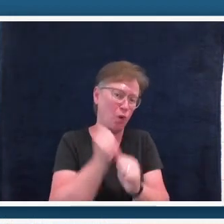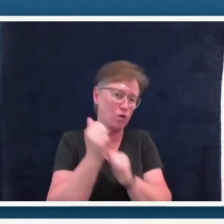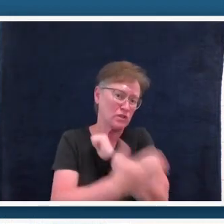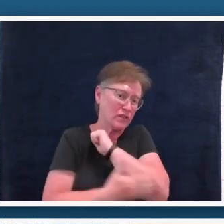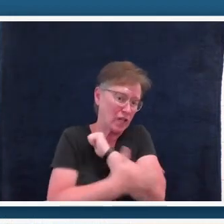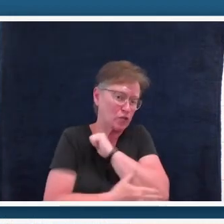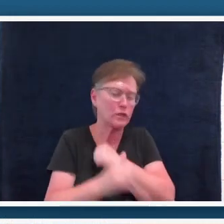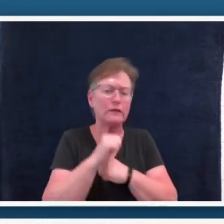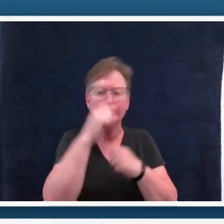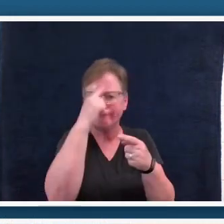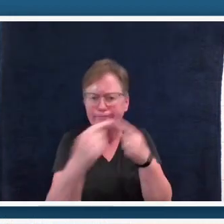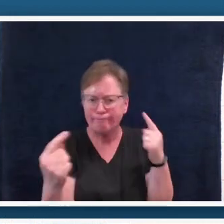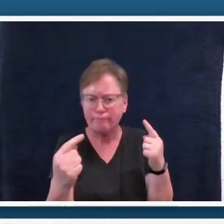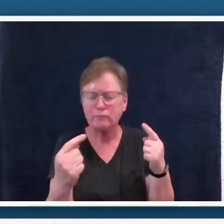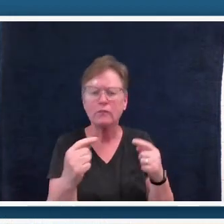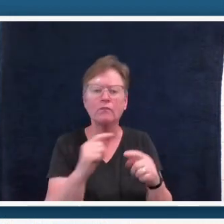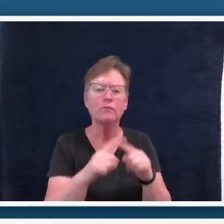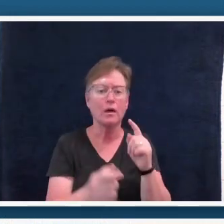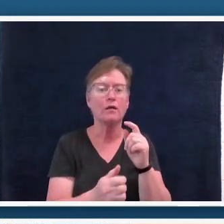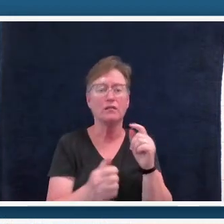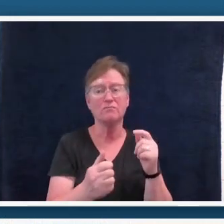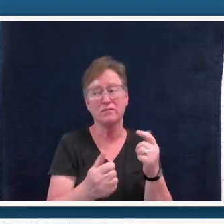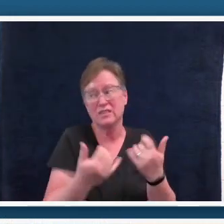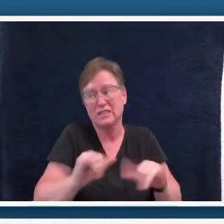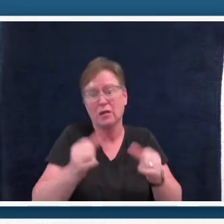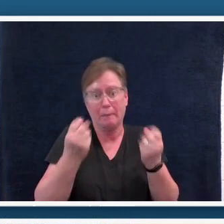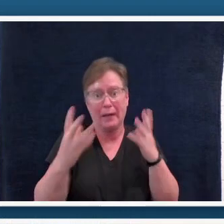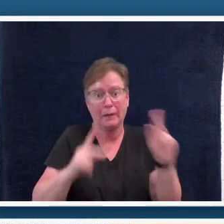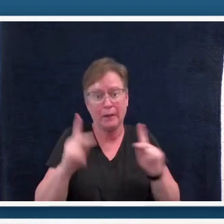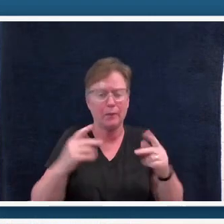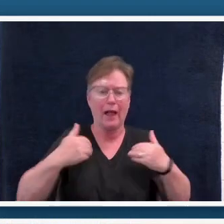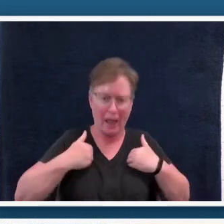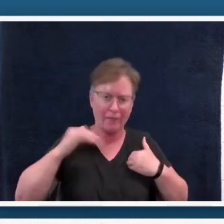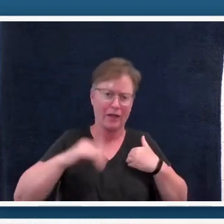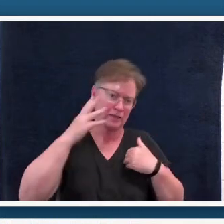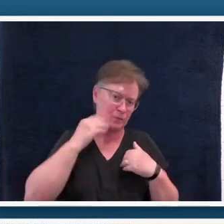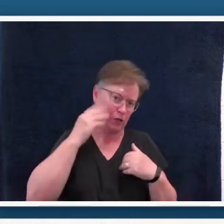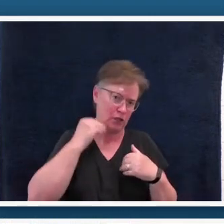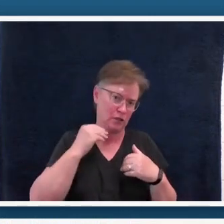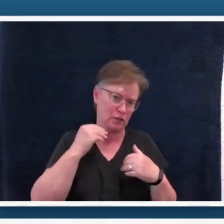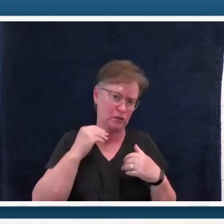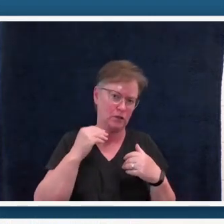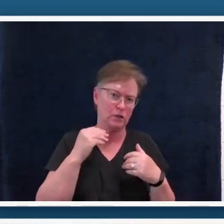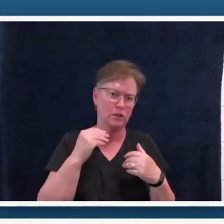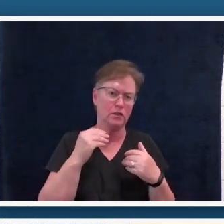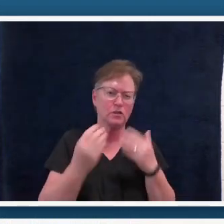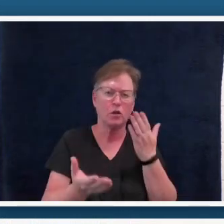an experience that so many people went through. And so, maybe there is some